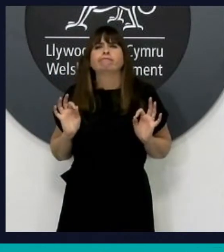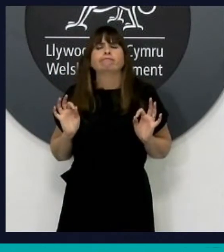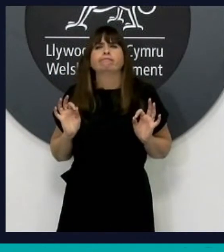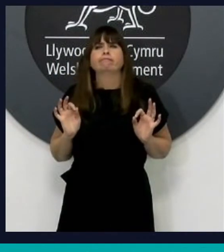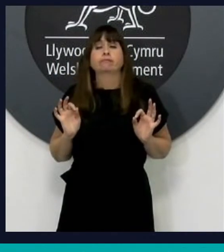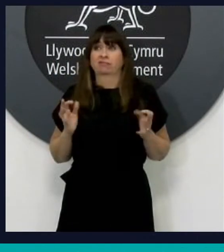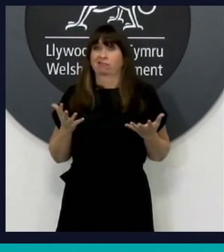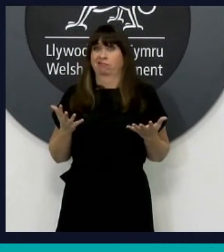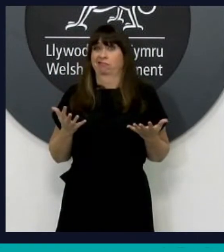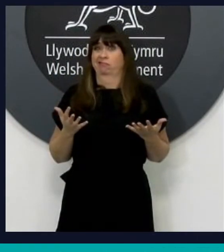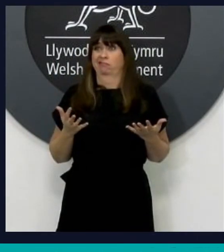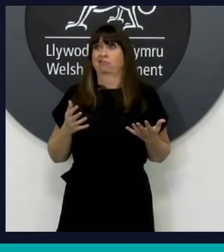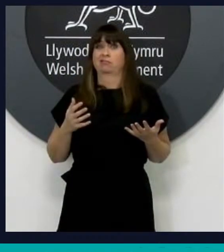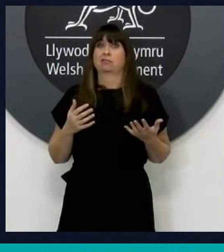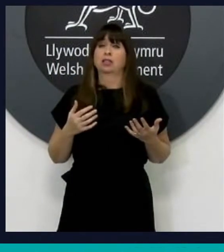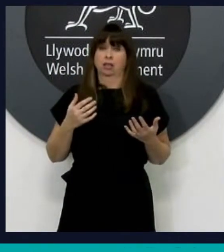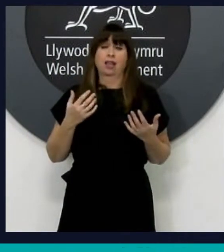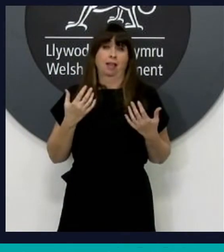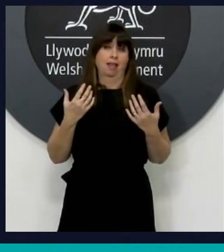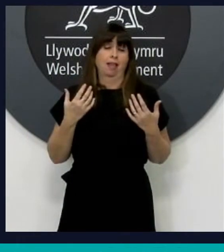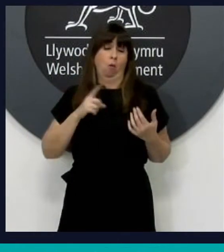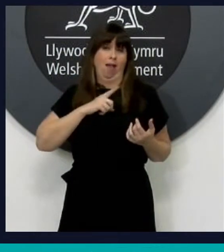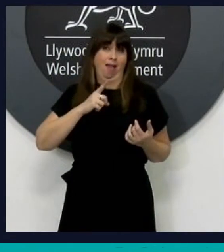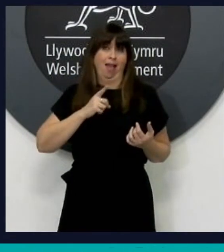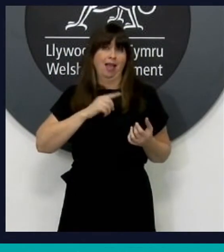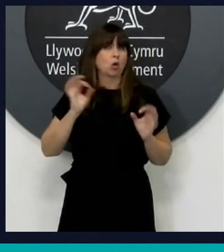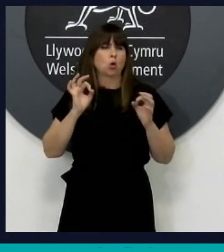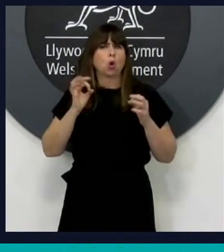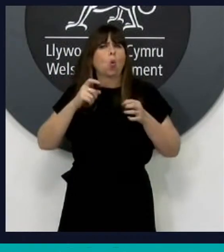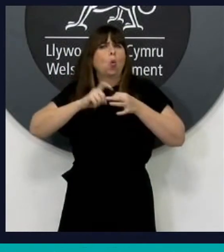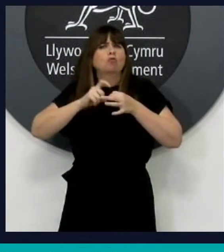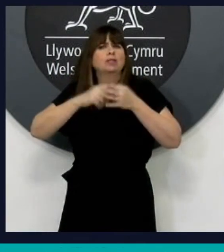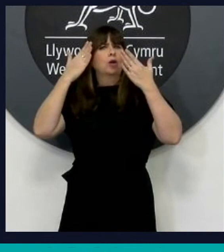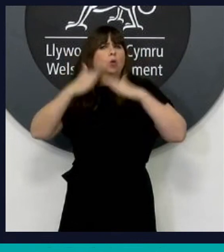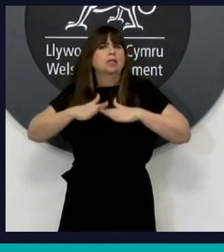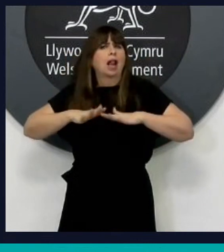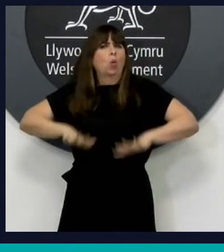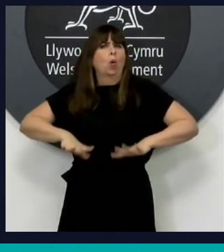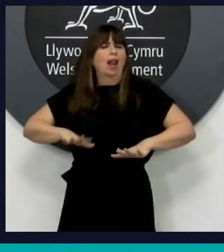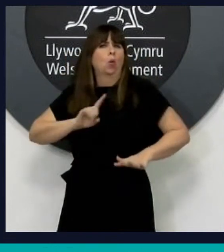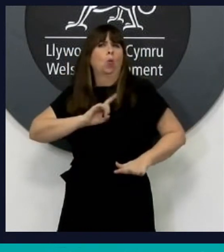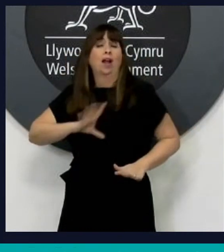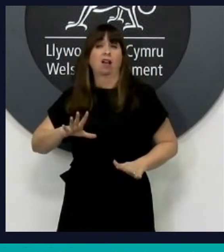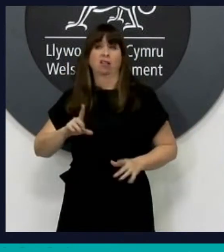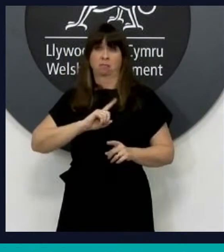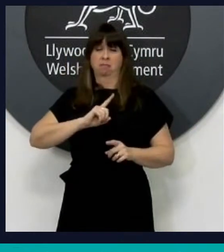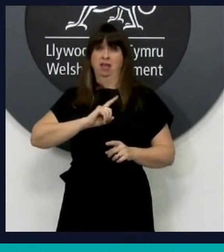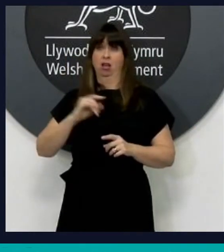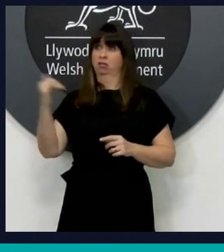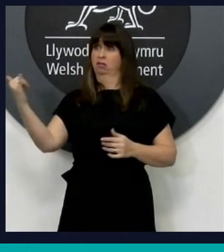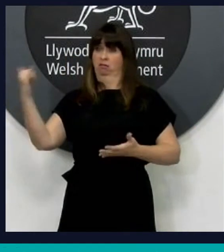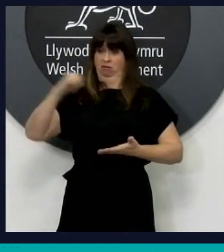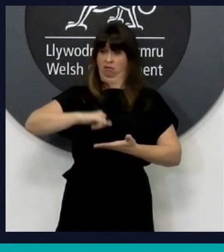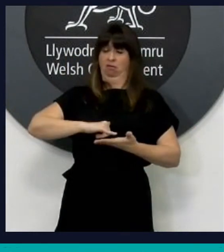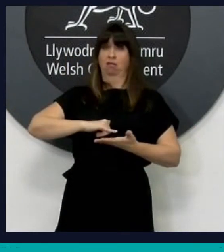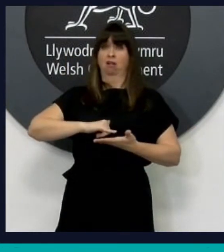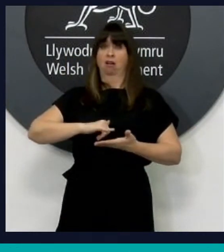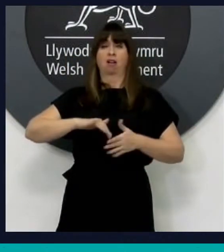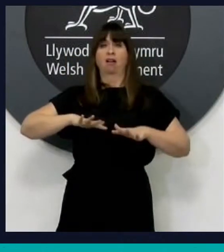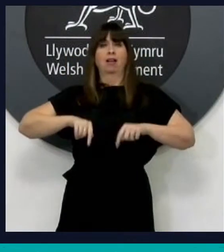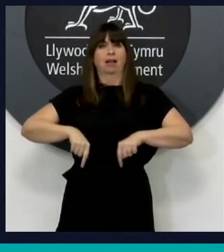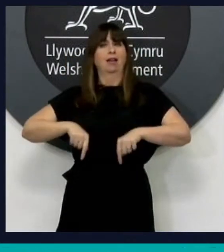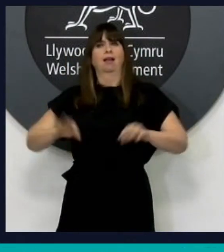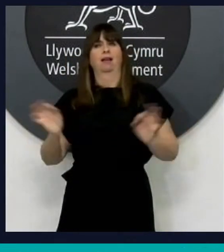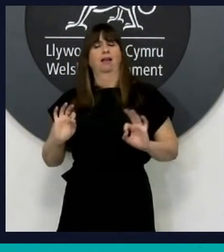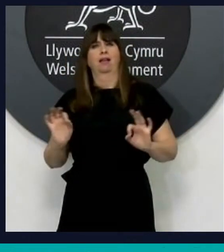hotels in Wales. There's a very clear reason for that. It is because we don't have an international airport that, on the whole,